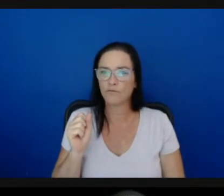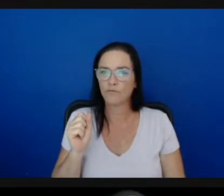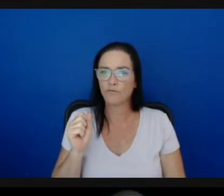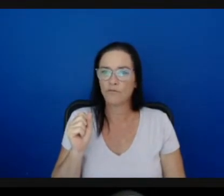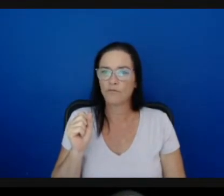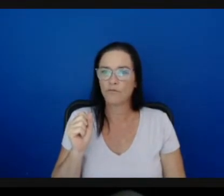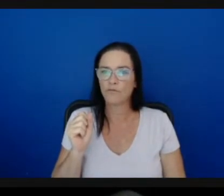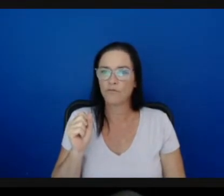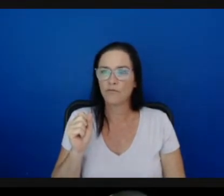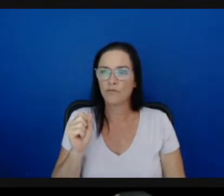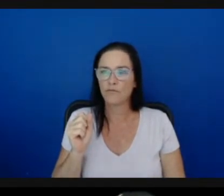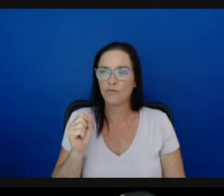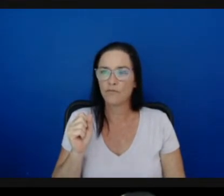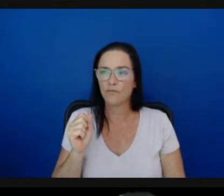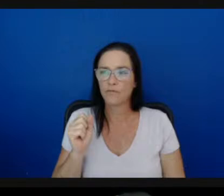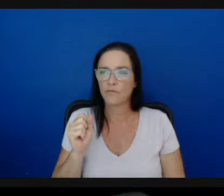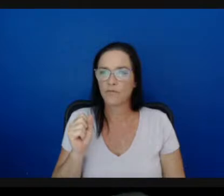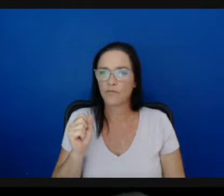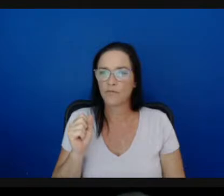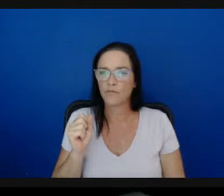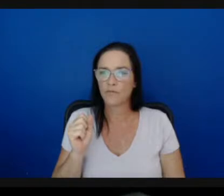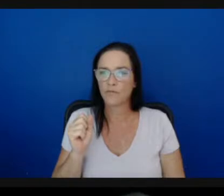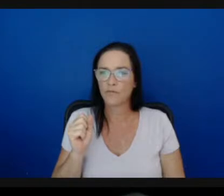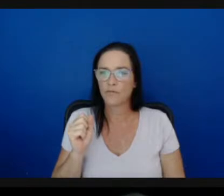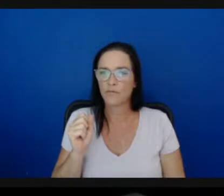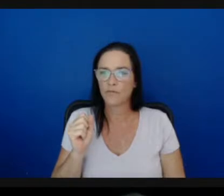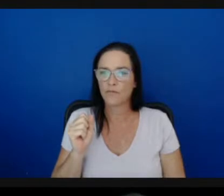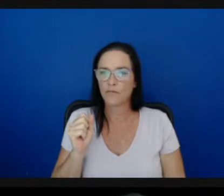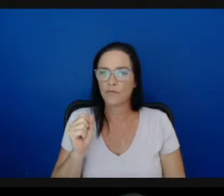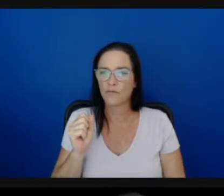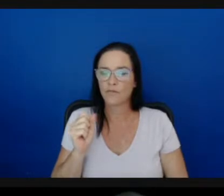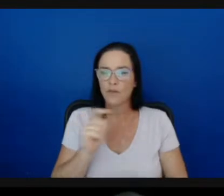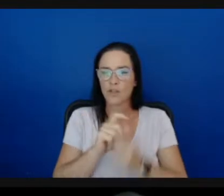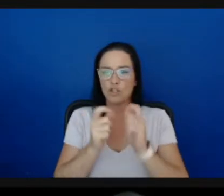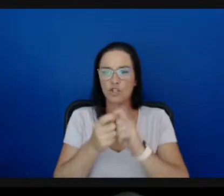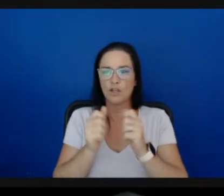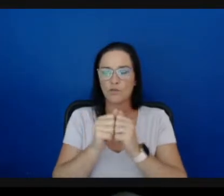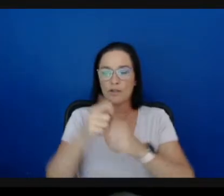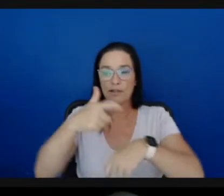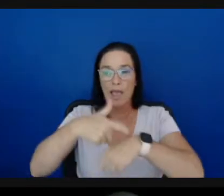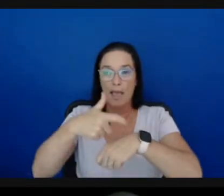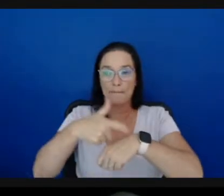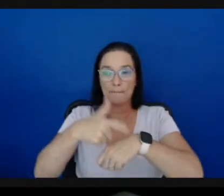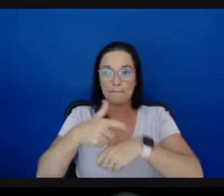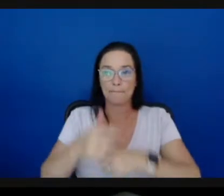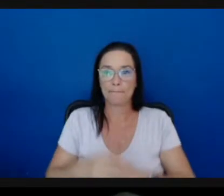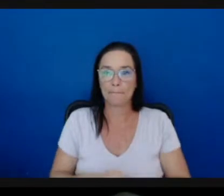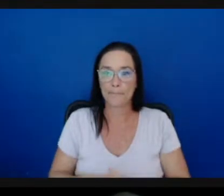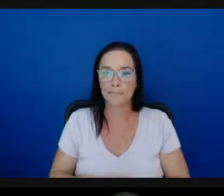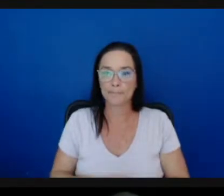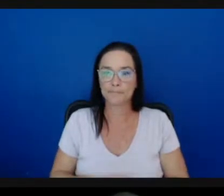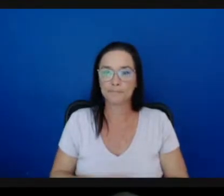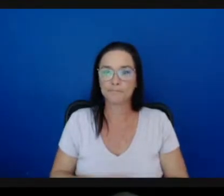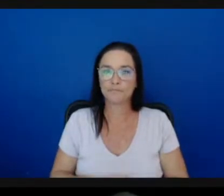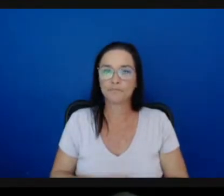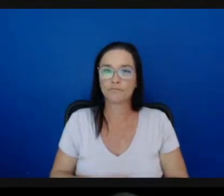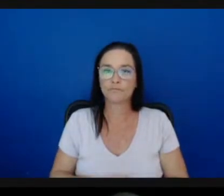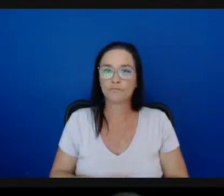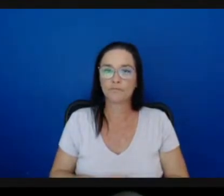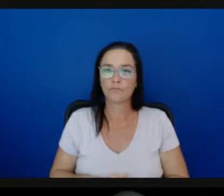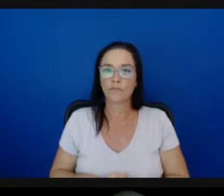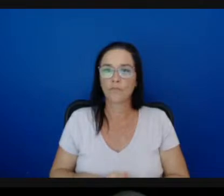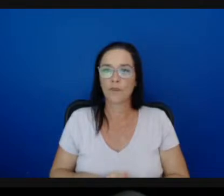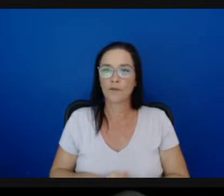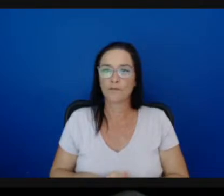let's see, settings, and let's color them by time. So here's what it looks like colored by time.